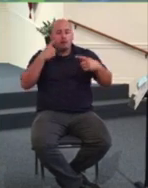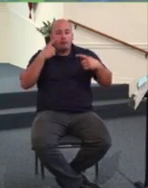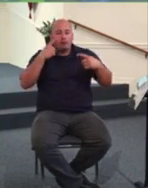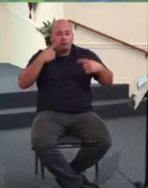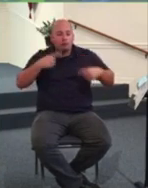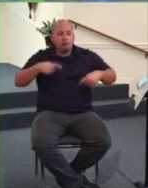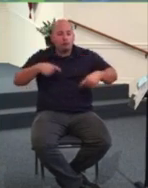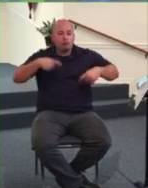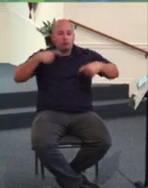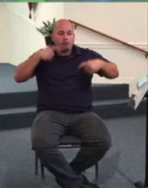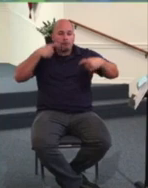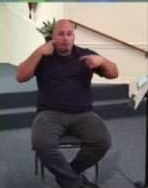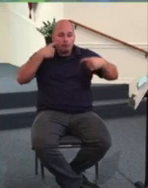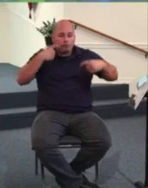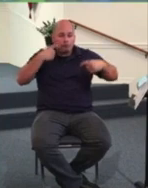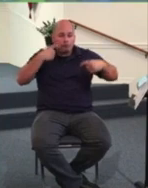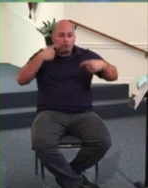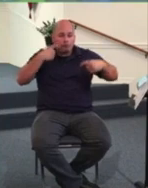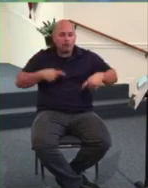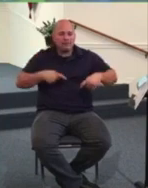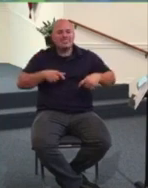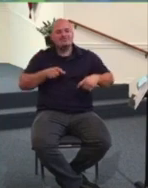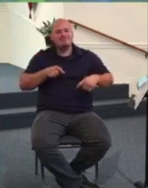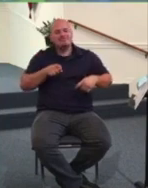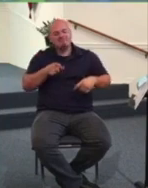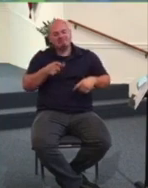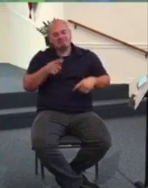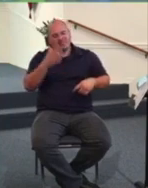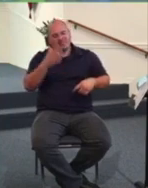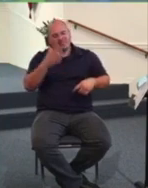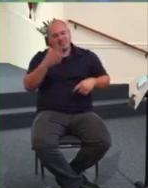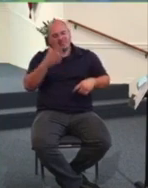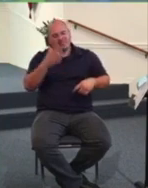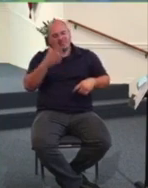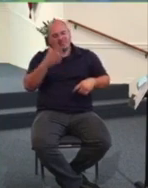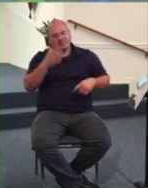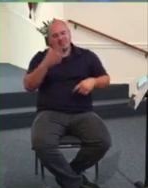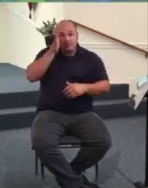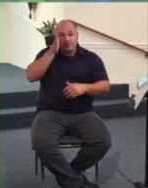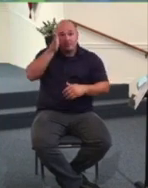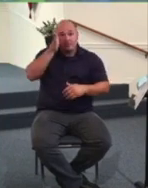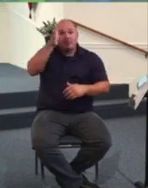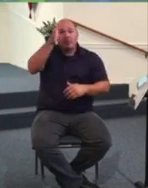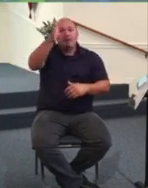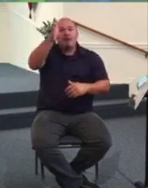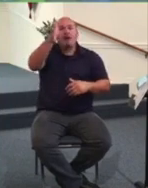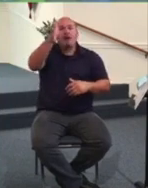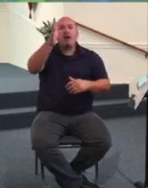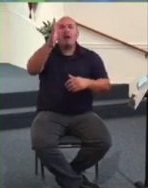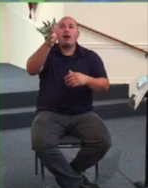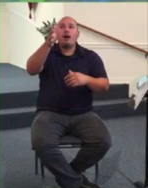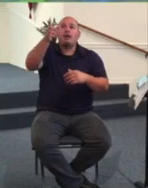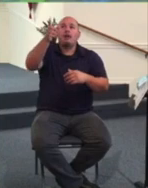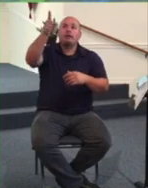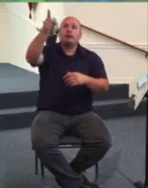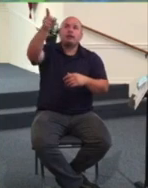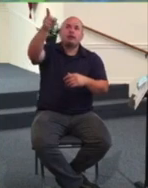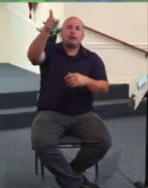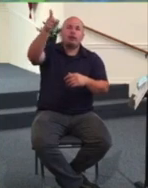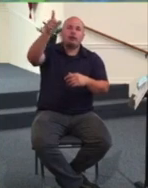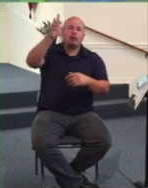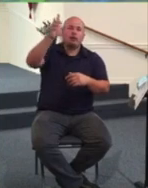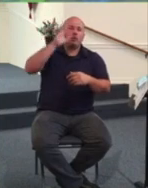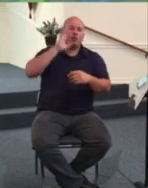bright. And one day, God is going to make everything right. And He will fill you with joy that will never